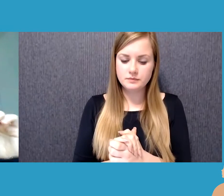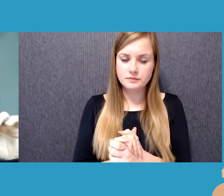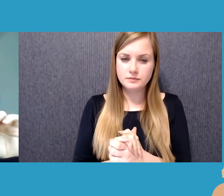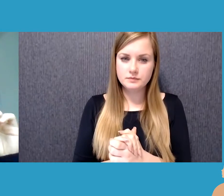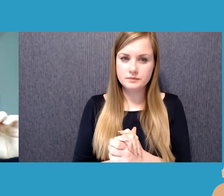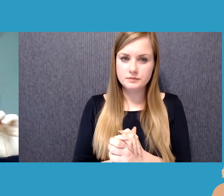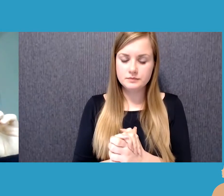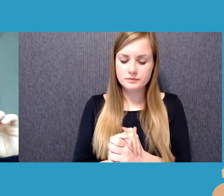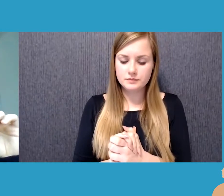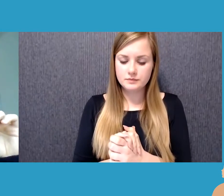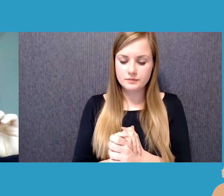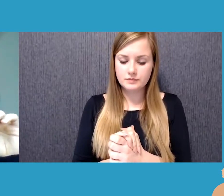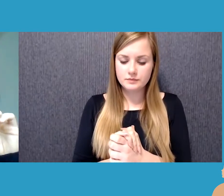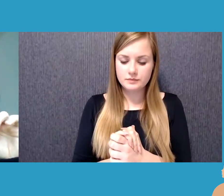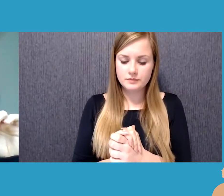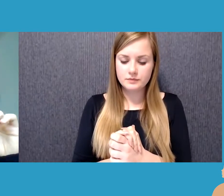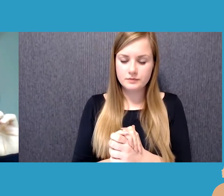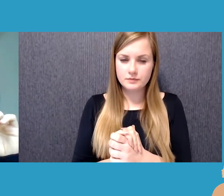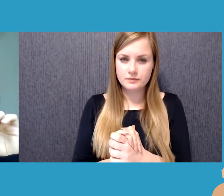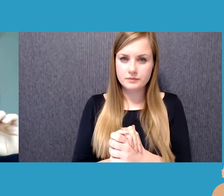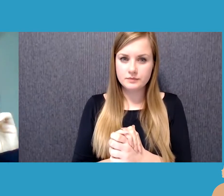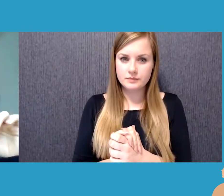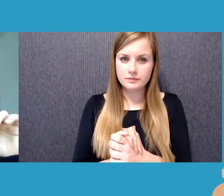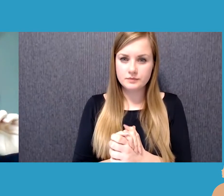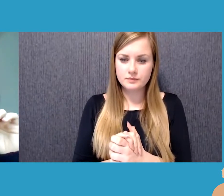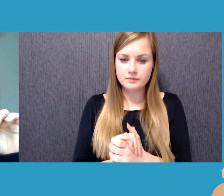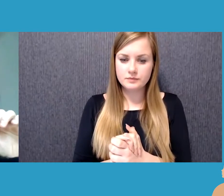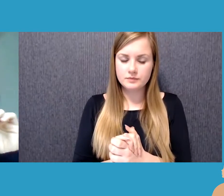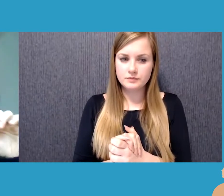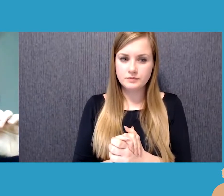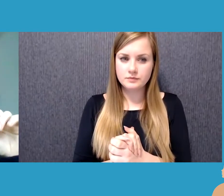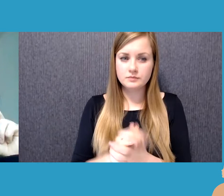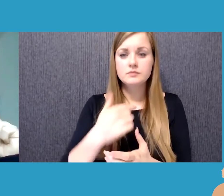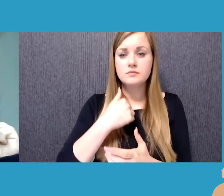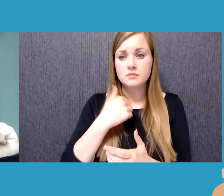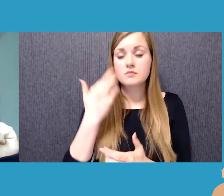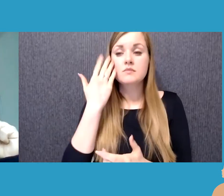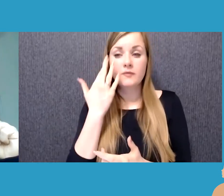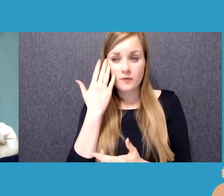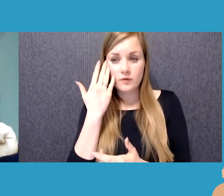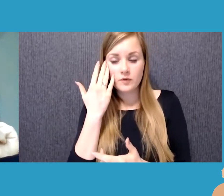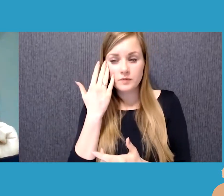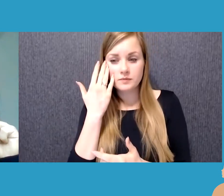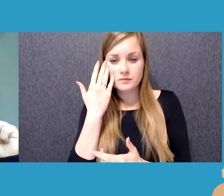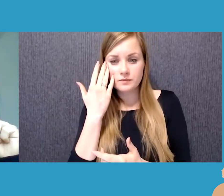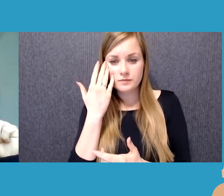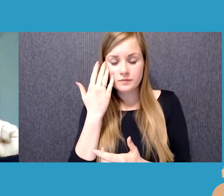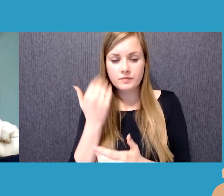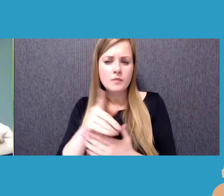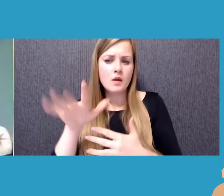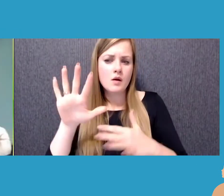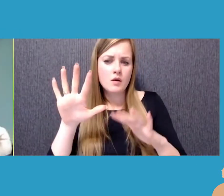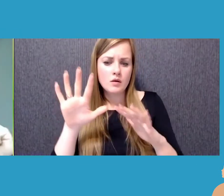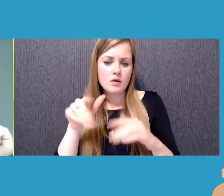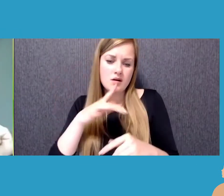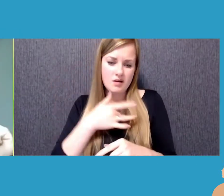should have been enacted. I mean, now states' commitments vis-a-vis OSCE ODIHR, their obligations